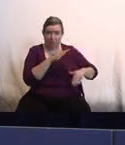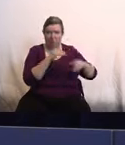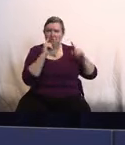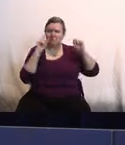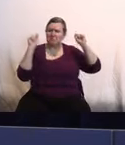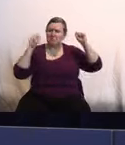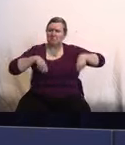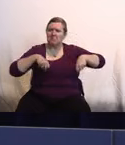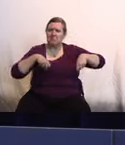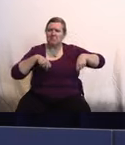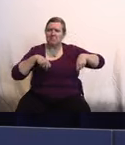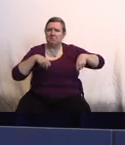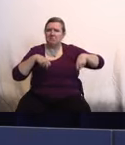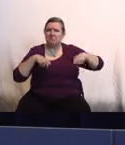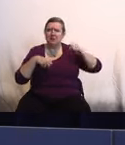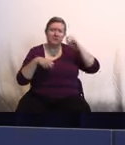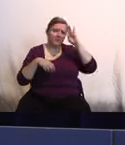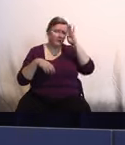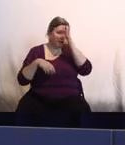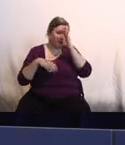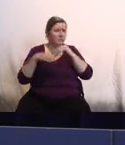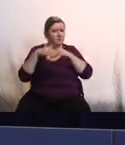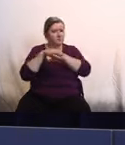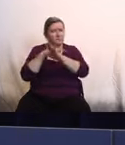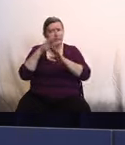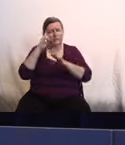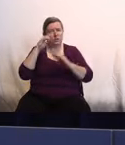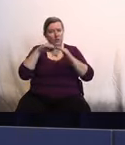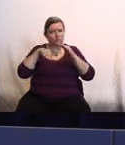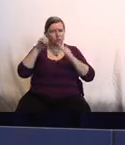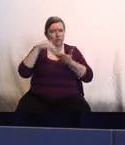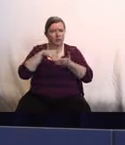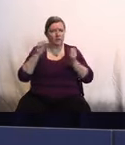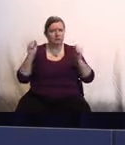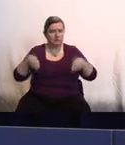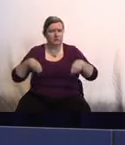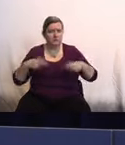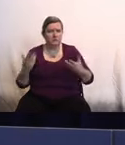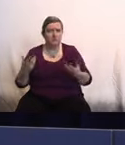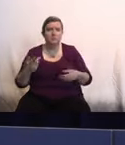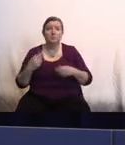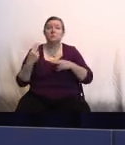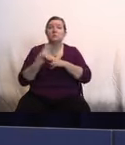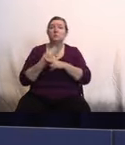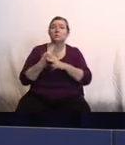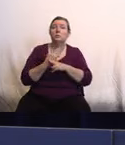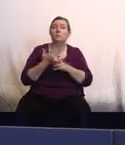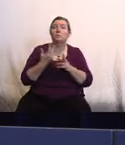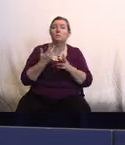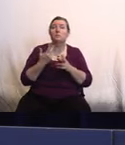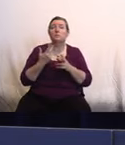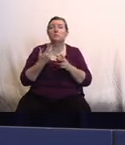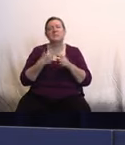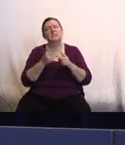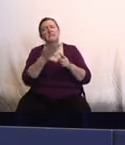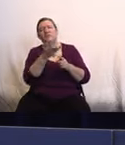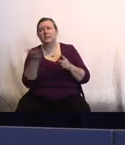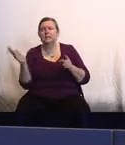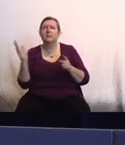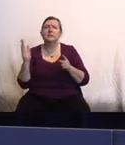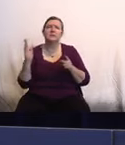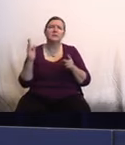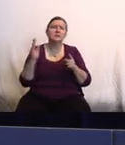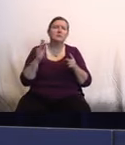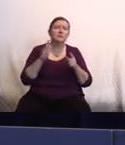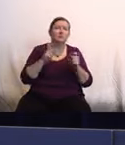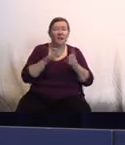believe, again, with appropriate layered techniques, people being careful, washing their hands